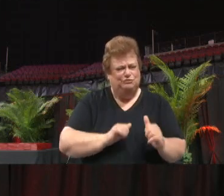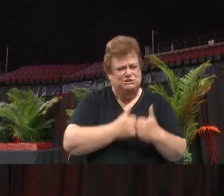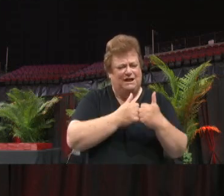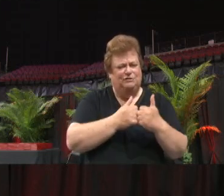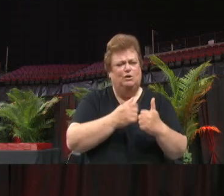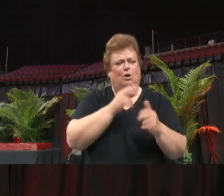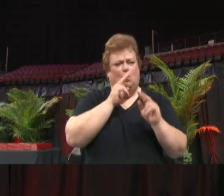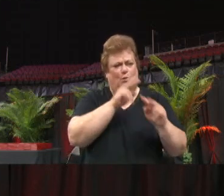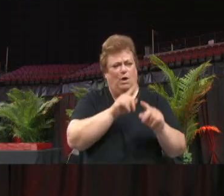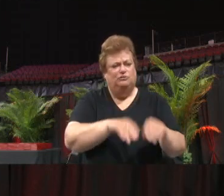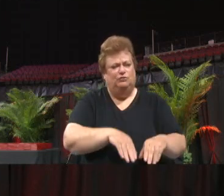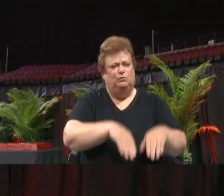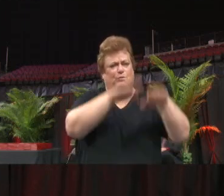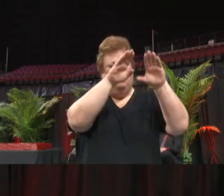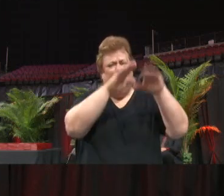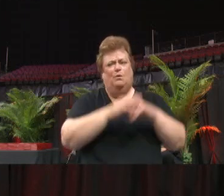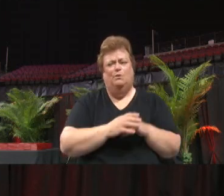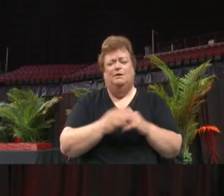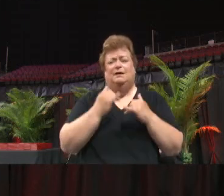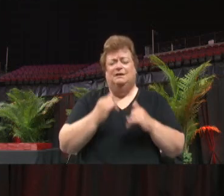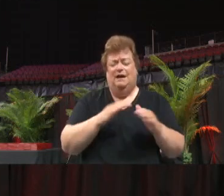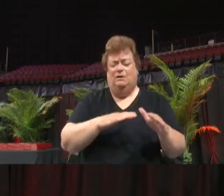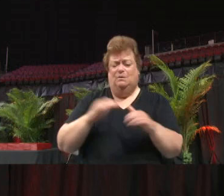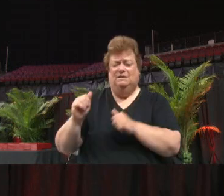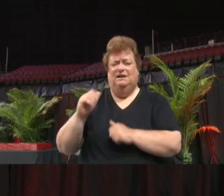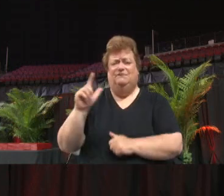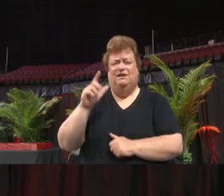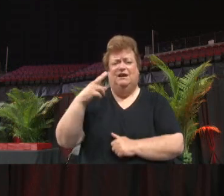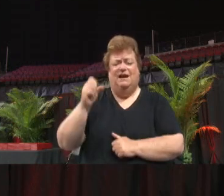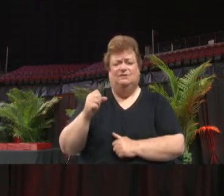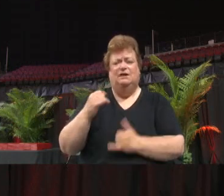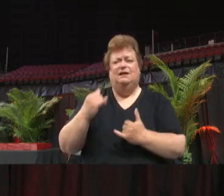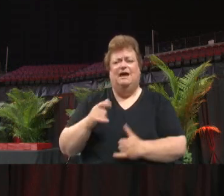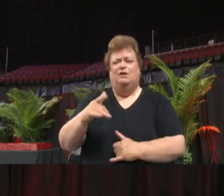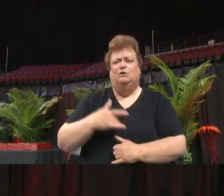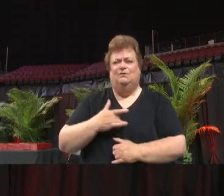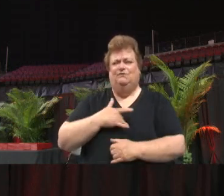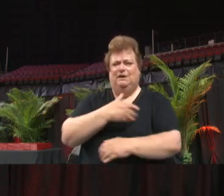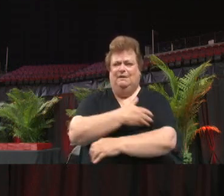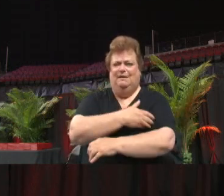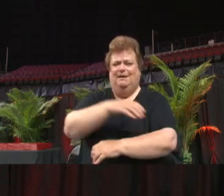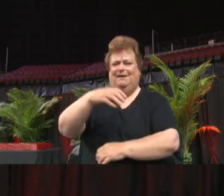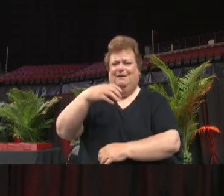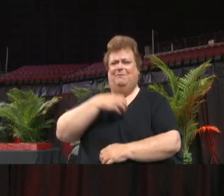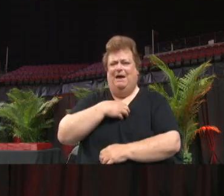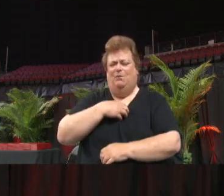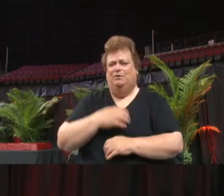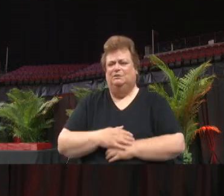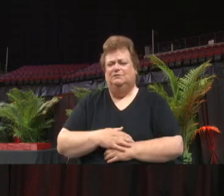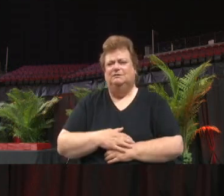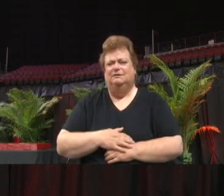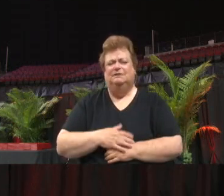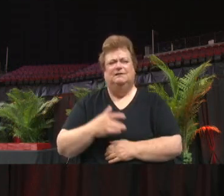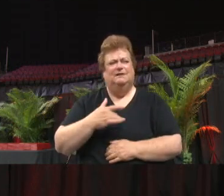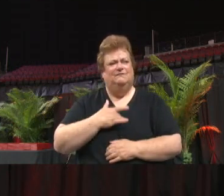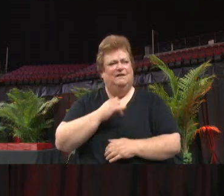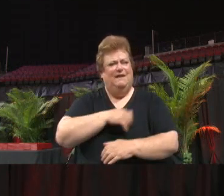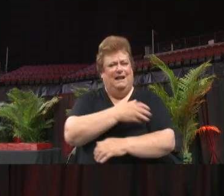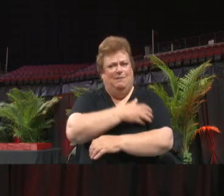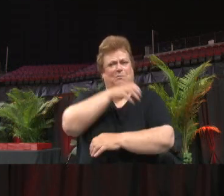grow. I hope that as you leave Lincoln High, that you also feel empowered. Empowered to be who you